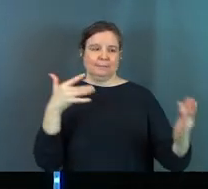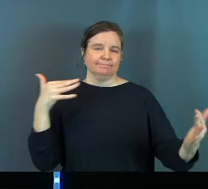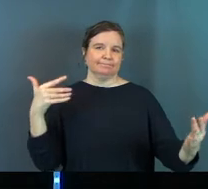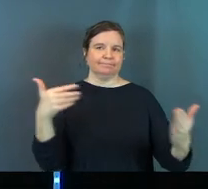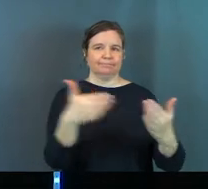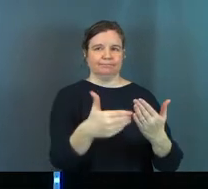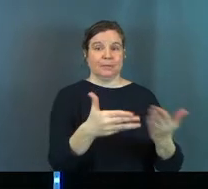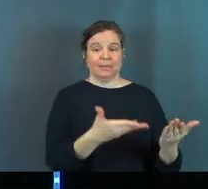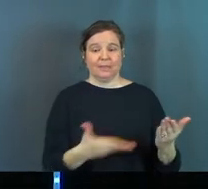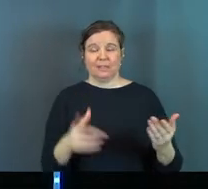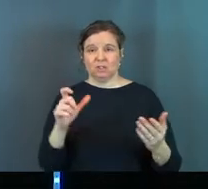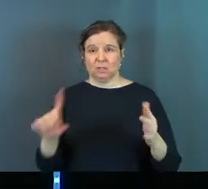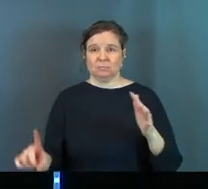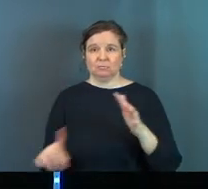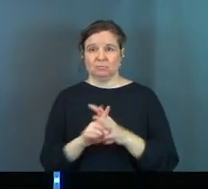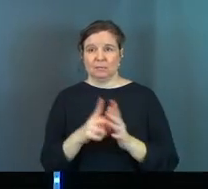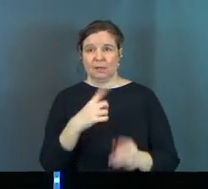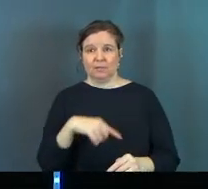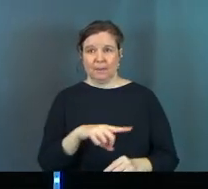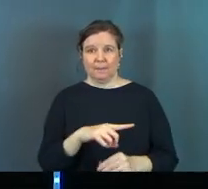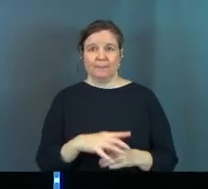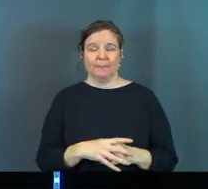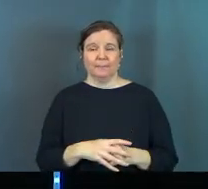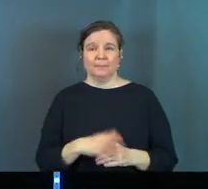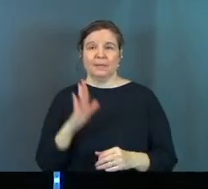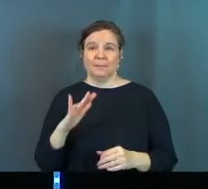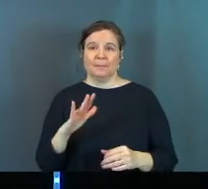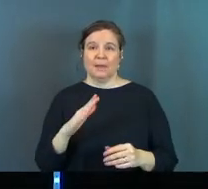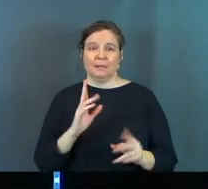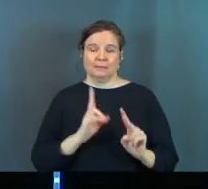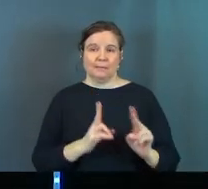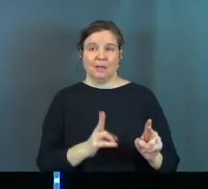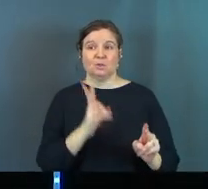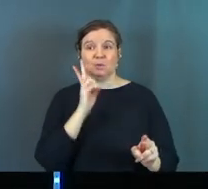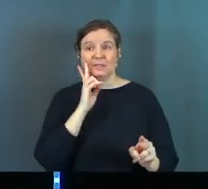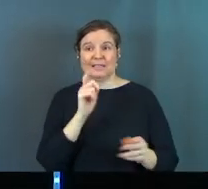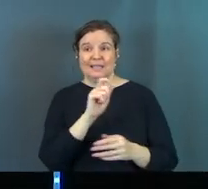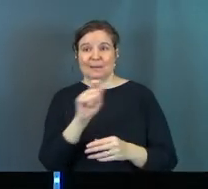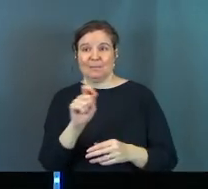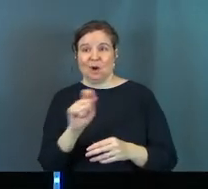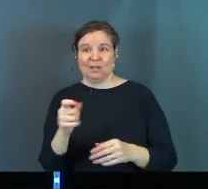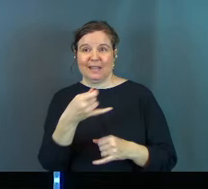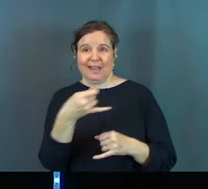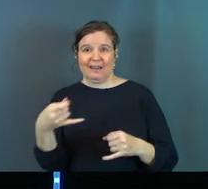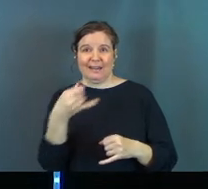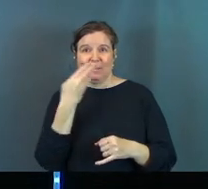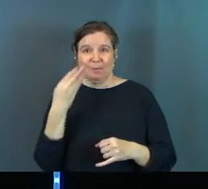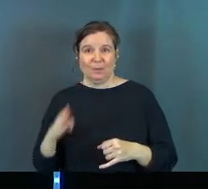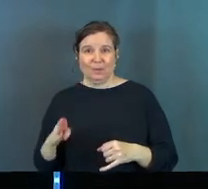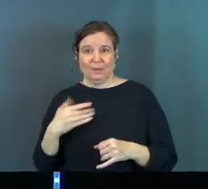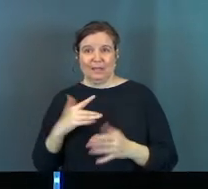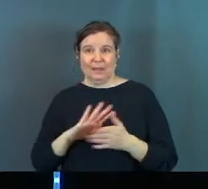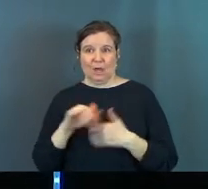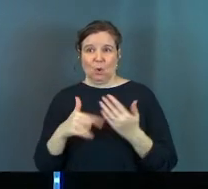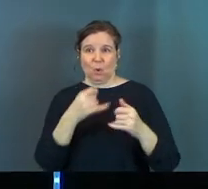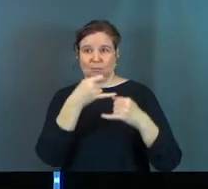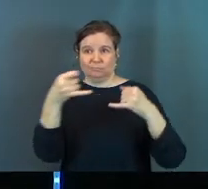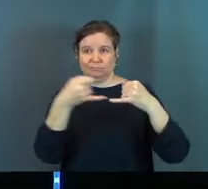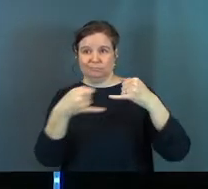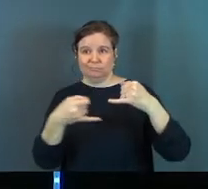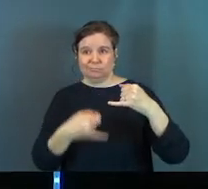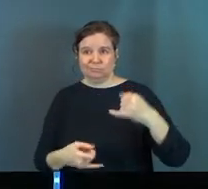hand, and the things that shall come upon them make haste. And you can see he marked that in blue in his Bible, that whole